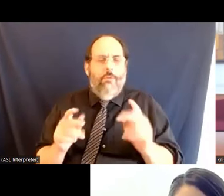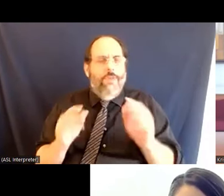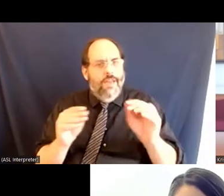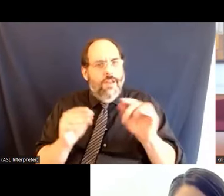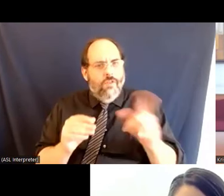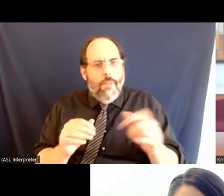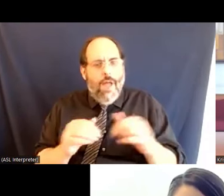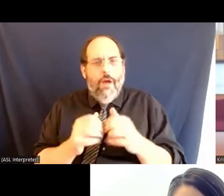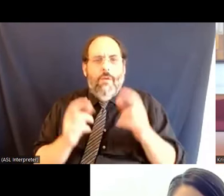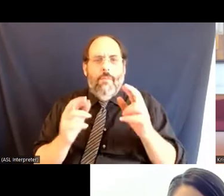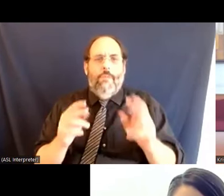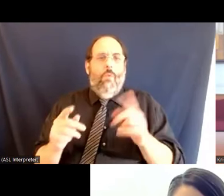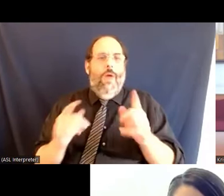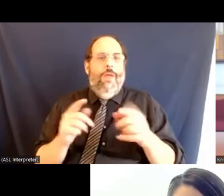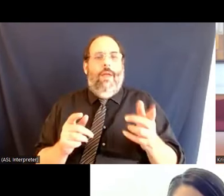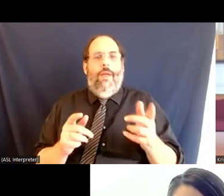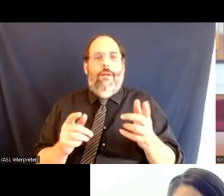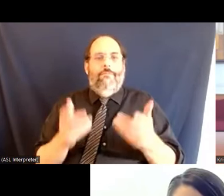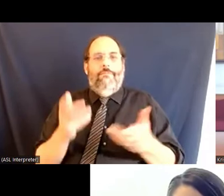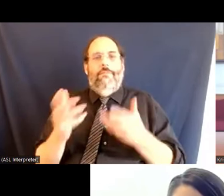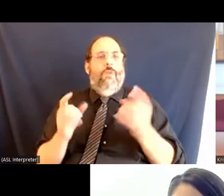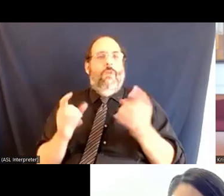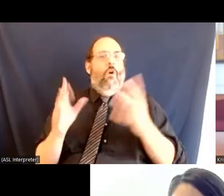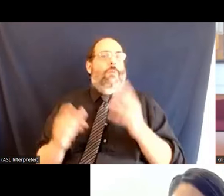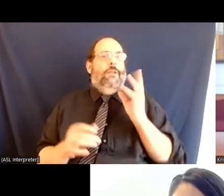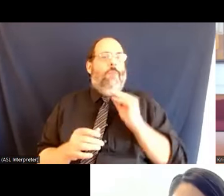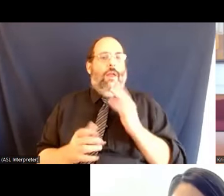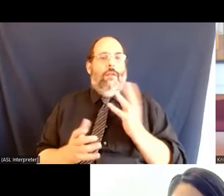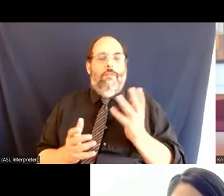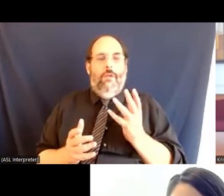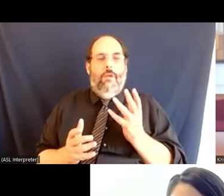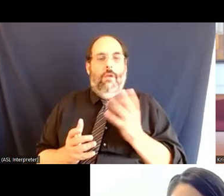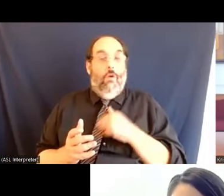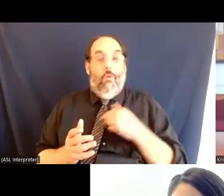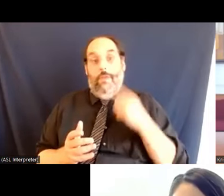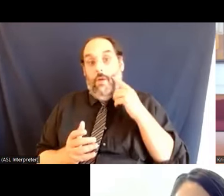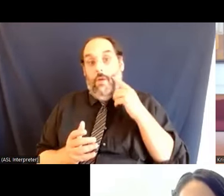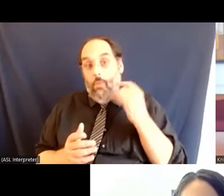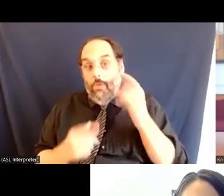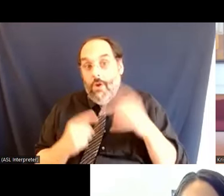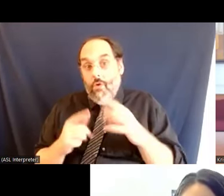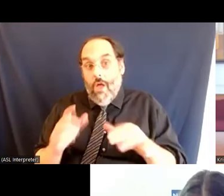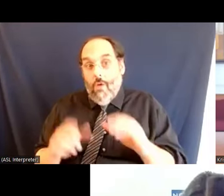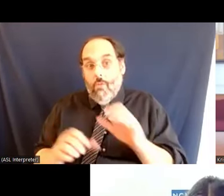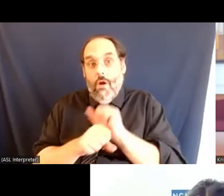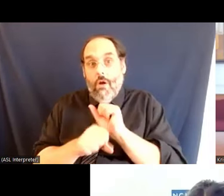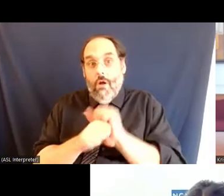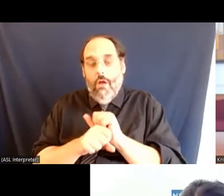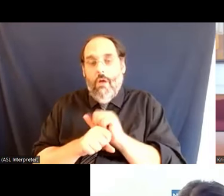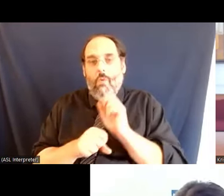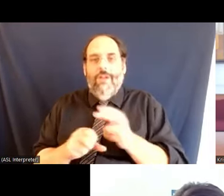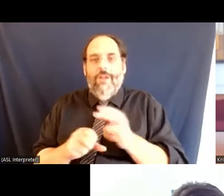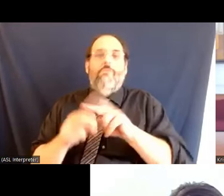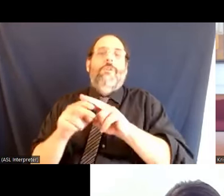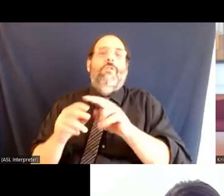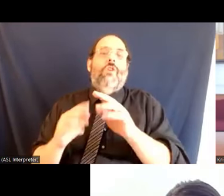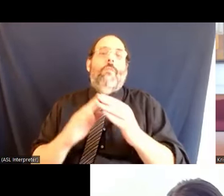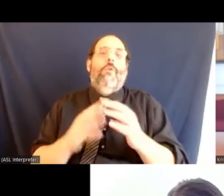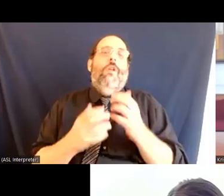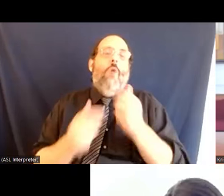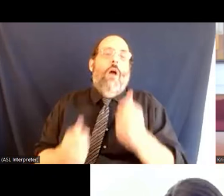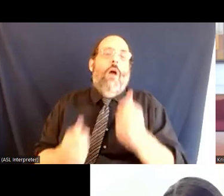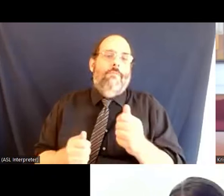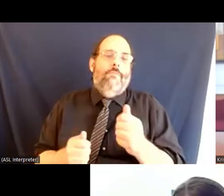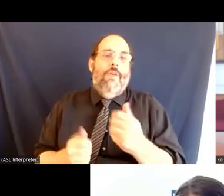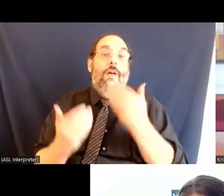them when they've encountered such a horrible experience. And we think that doing this will over time help increase community trust. I'd like to thank our